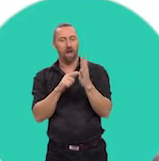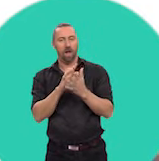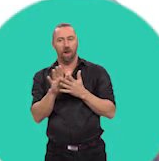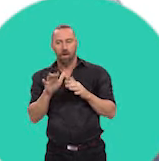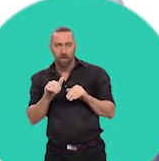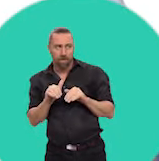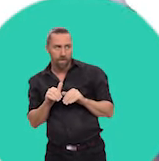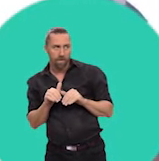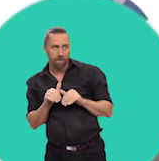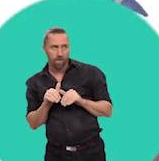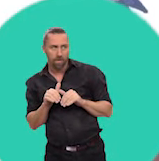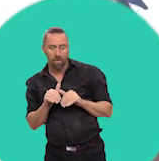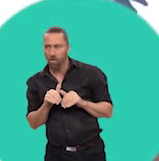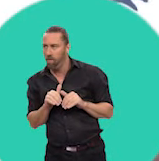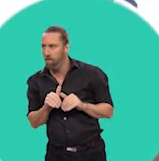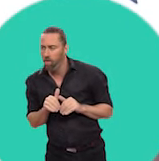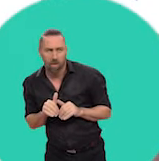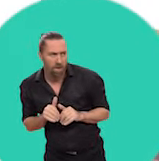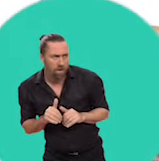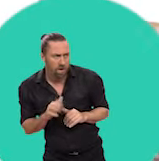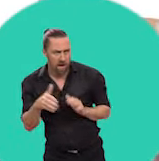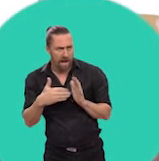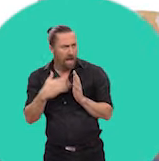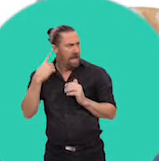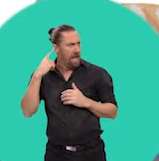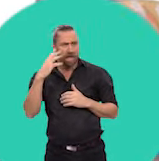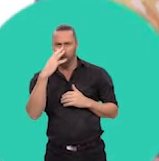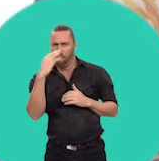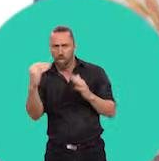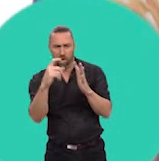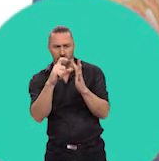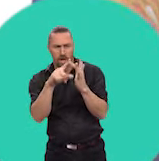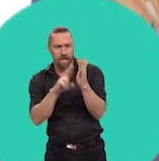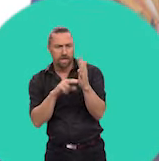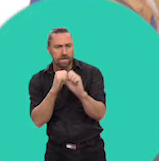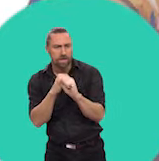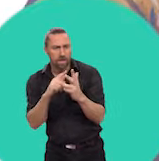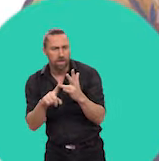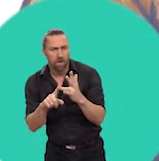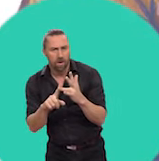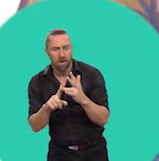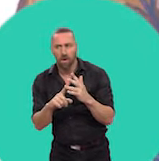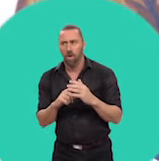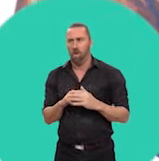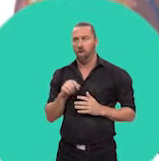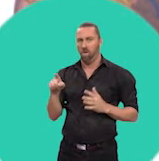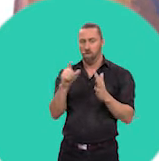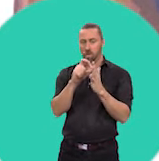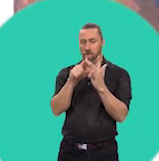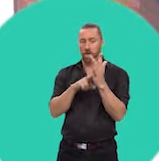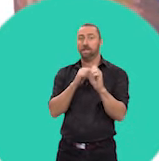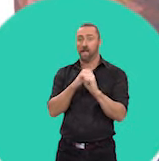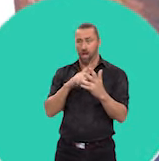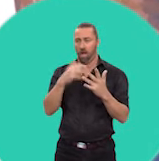Lila was quiet. "That last sound was a dingo," Leonard explained. "Dingoes howl